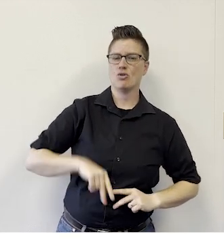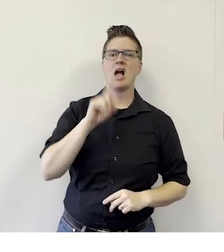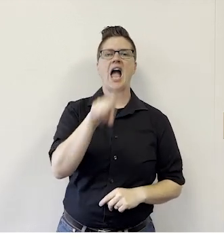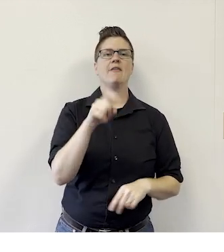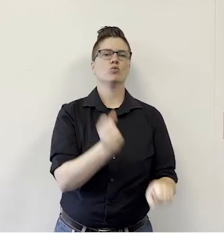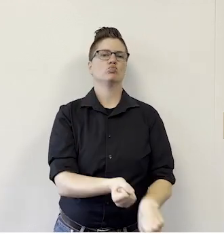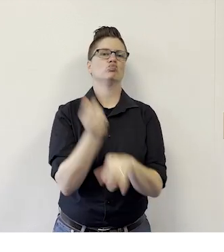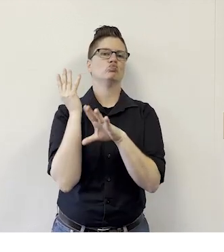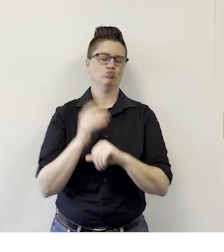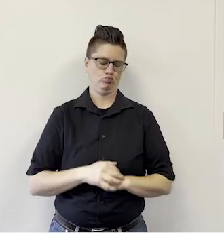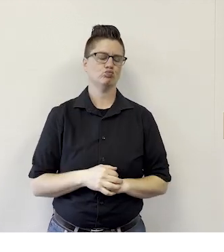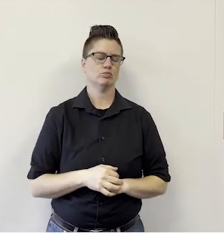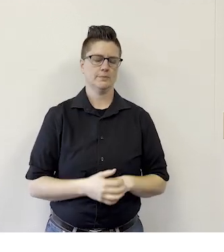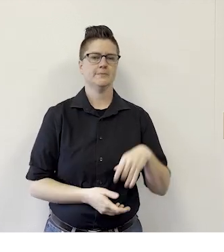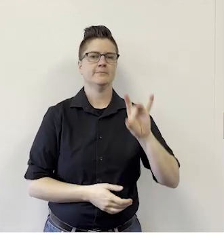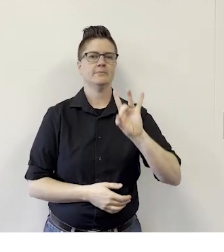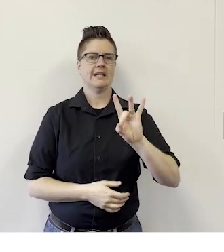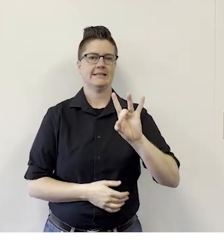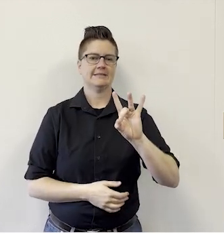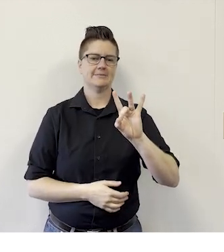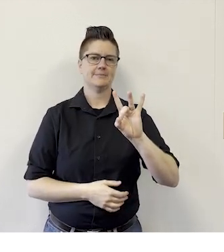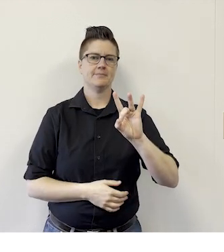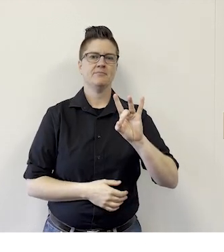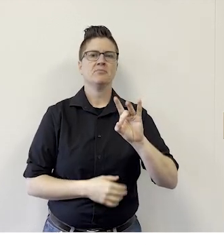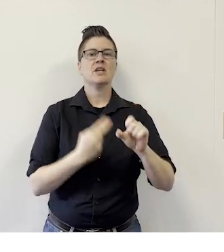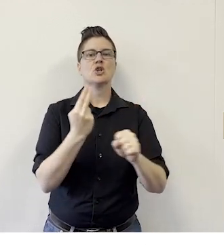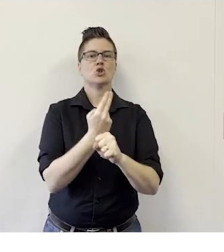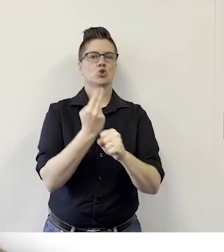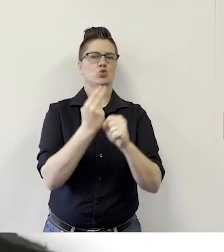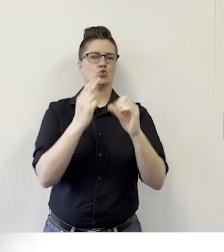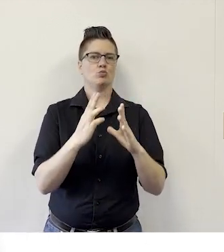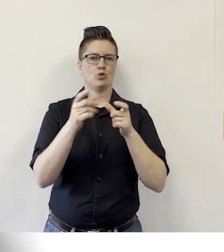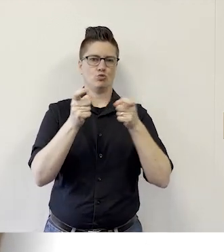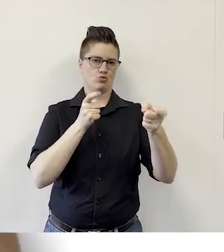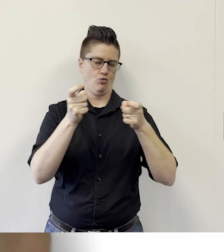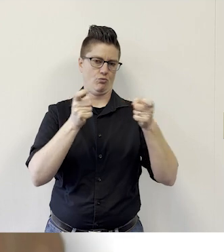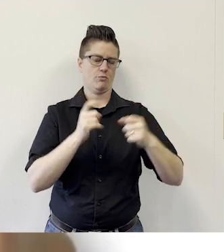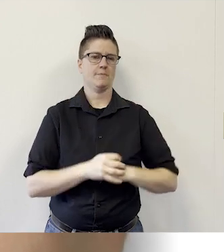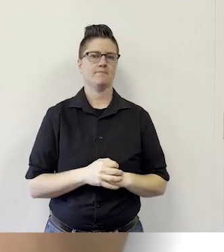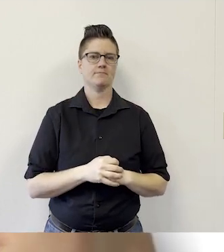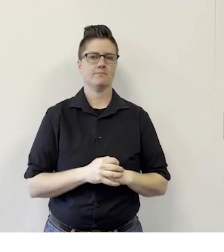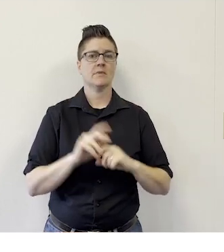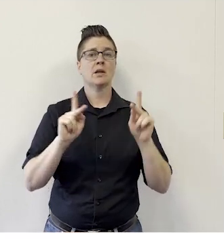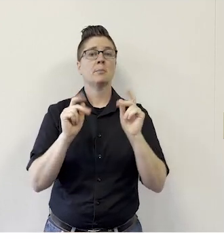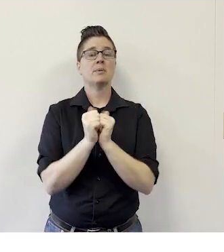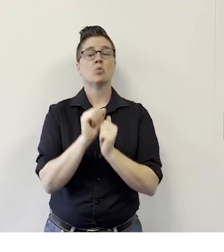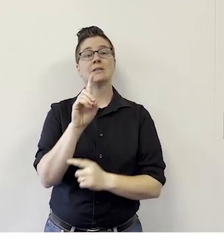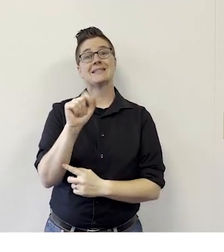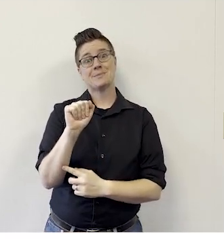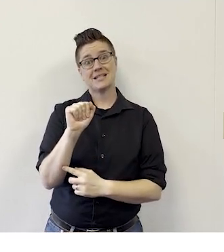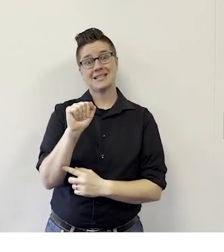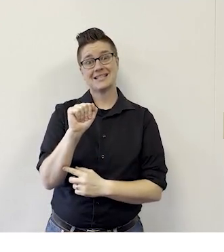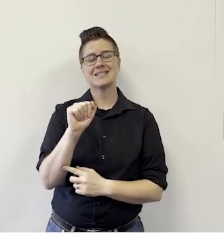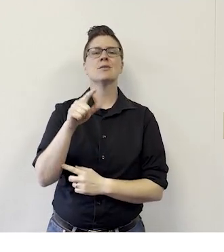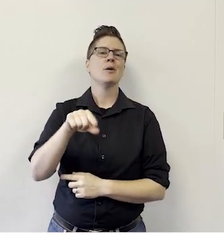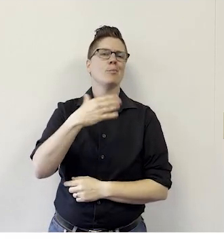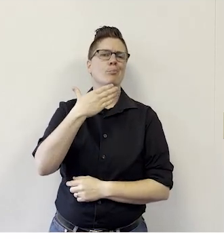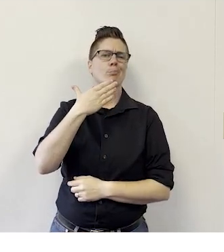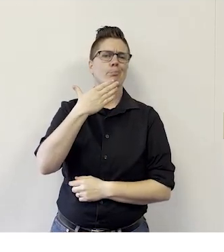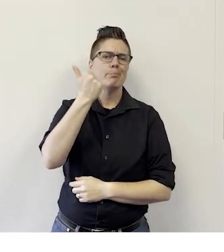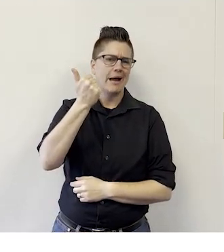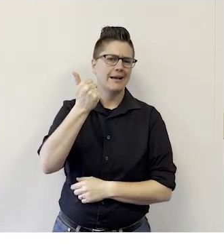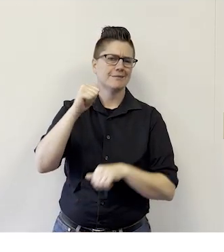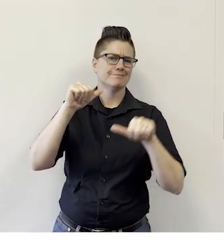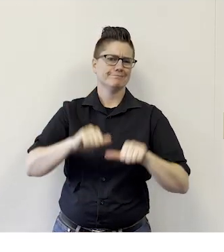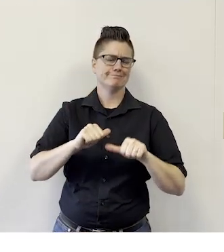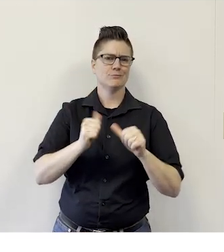perception, and physical, must be removed. 8. Consumer control. People with disabilities